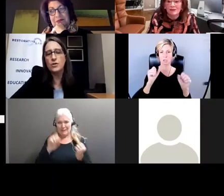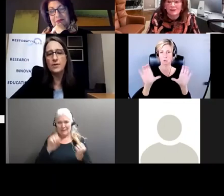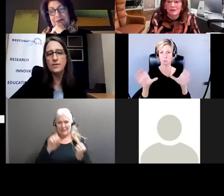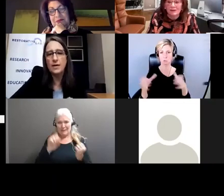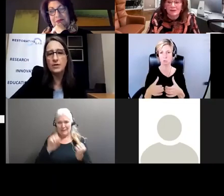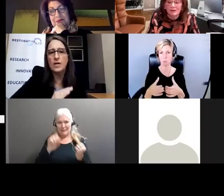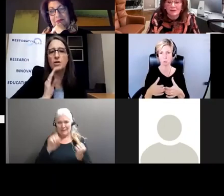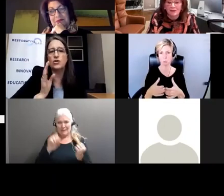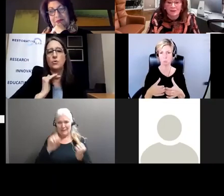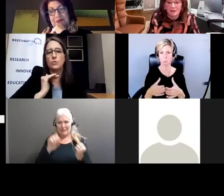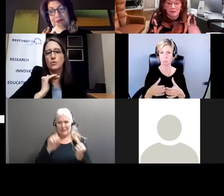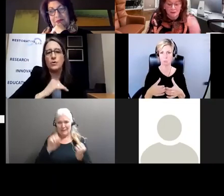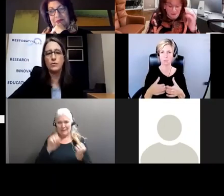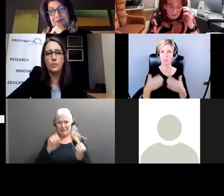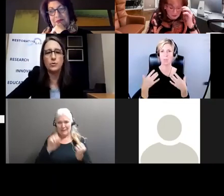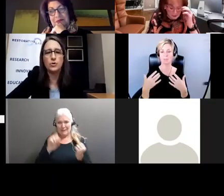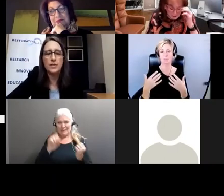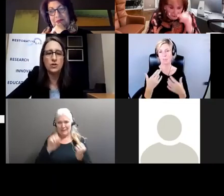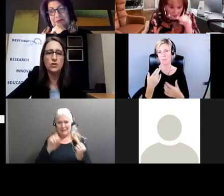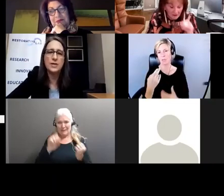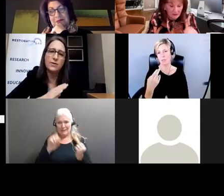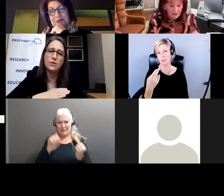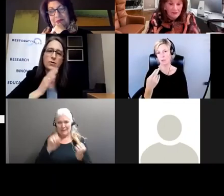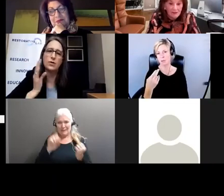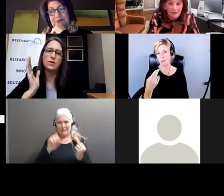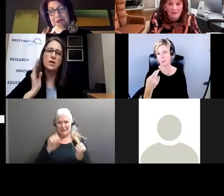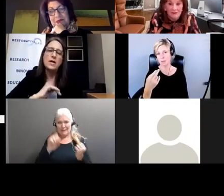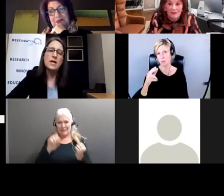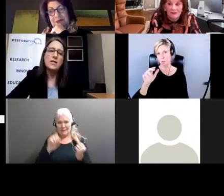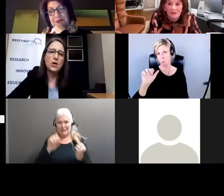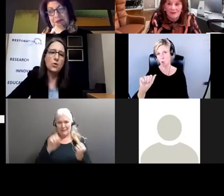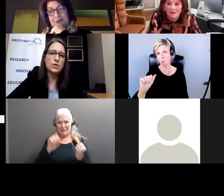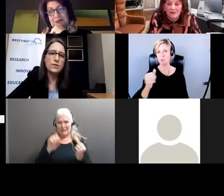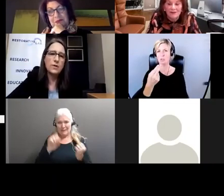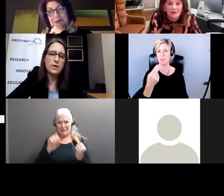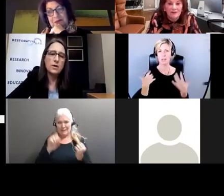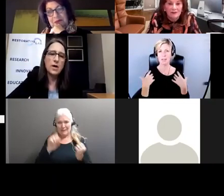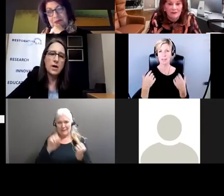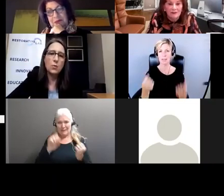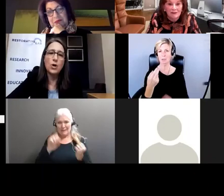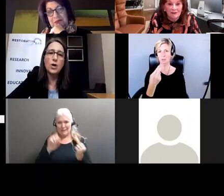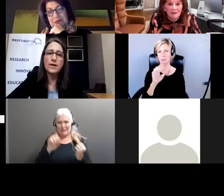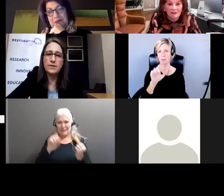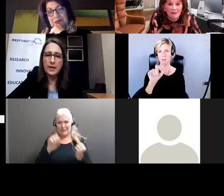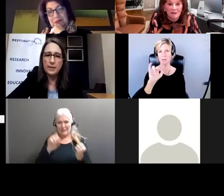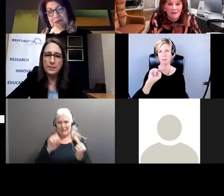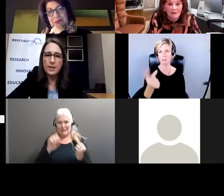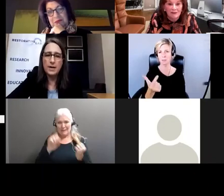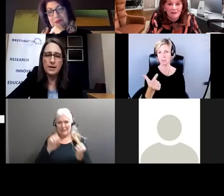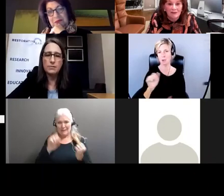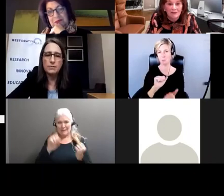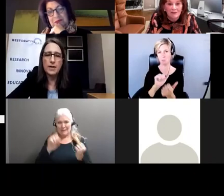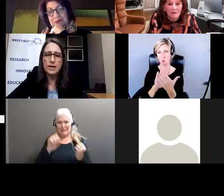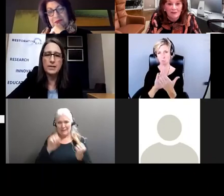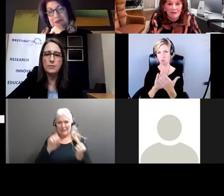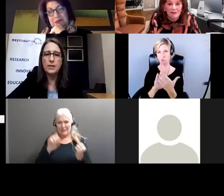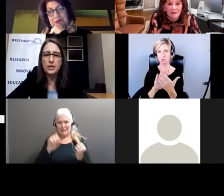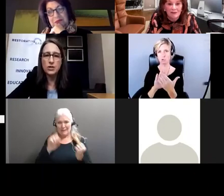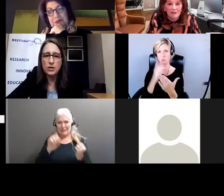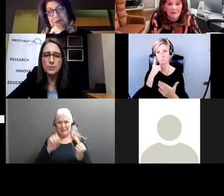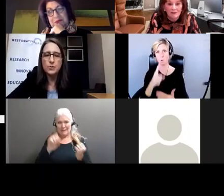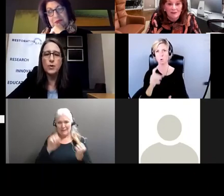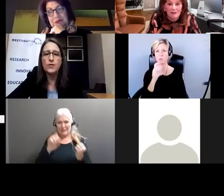Senior Safety, and changed to a Restorative Approach to Senior Safety over the course of their work, have developed